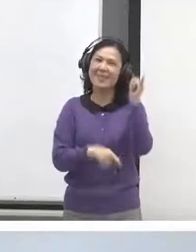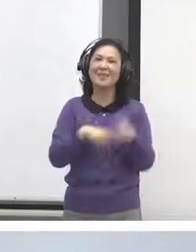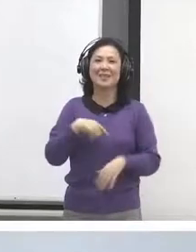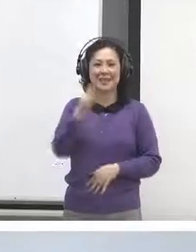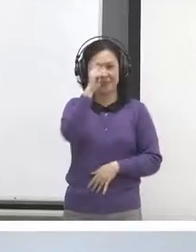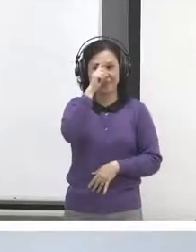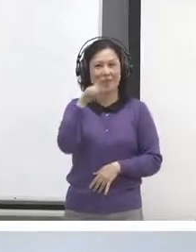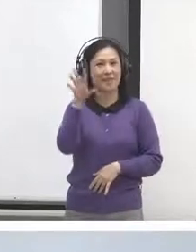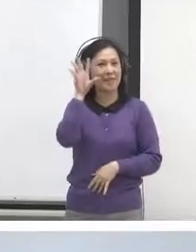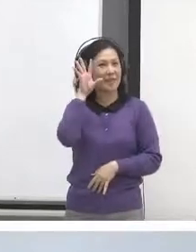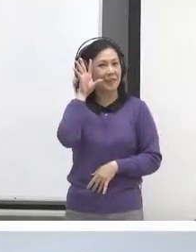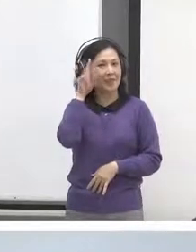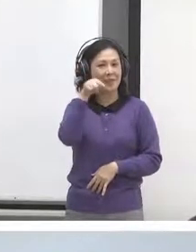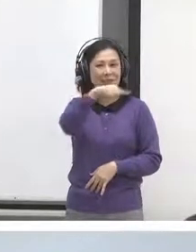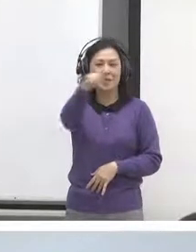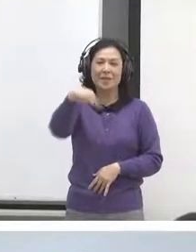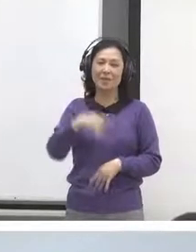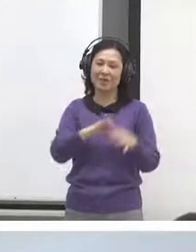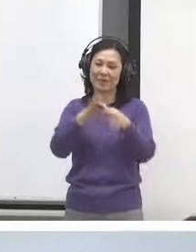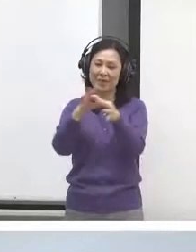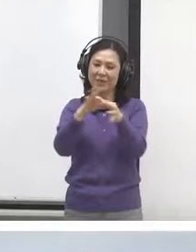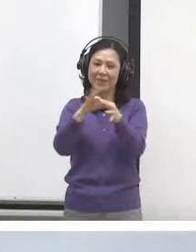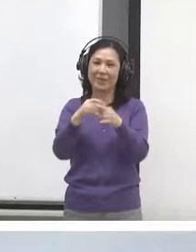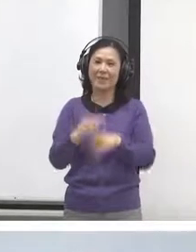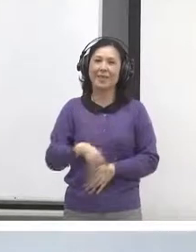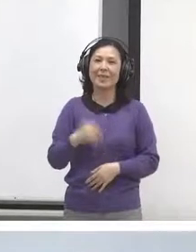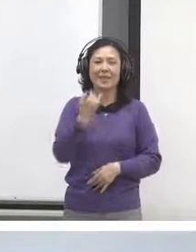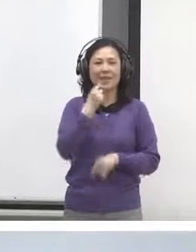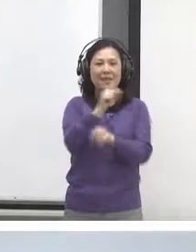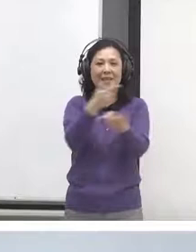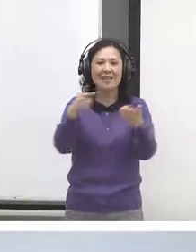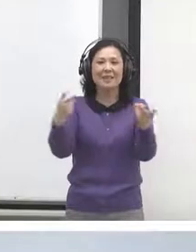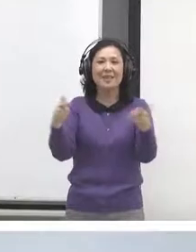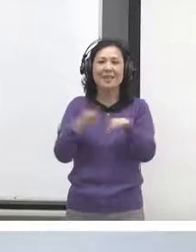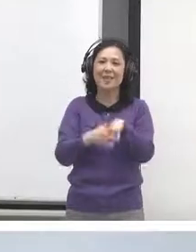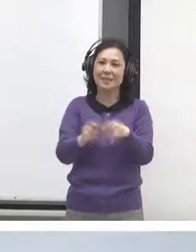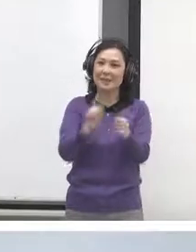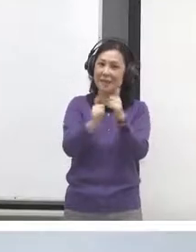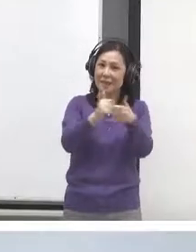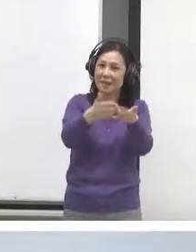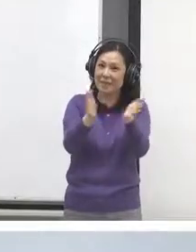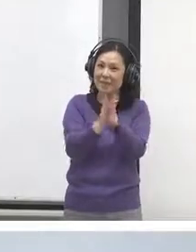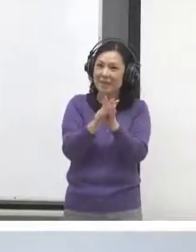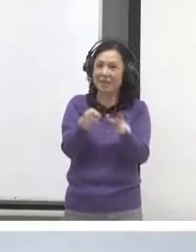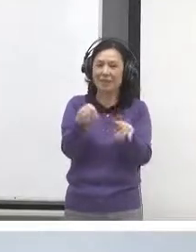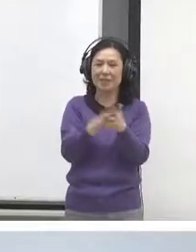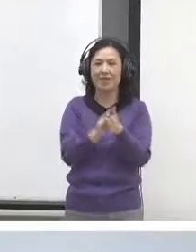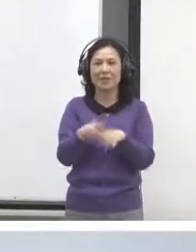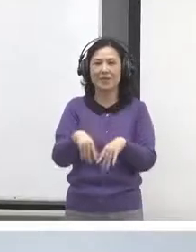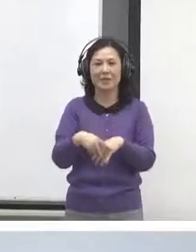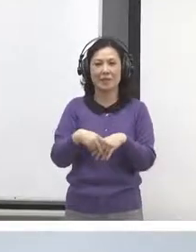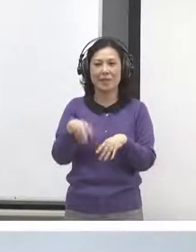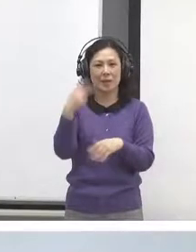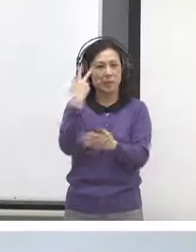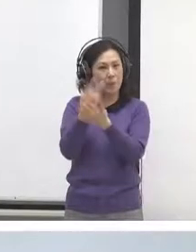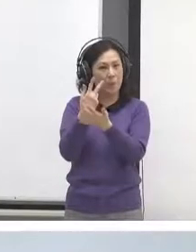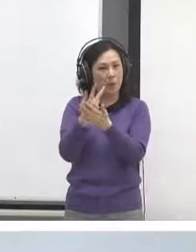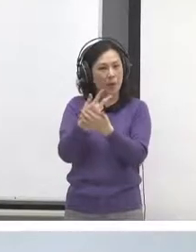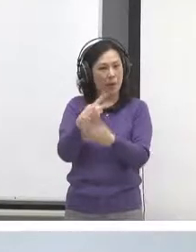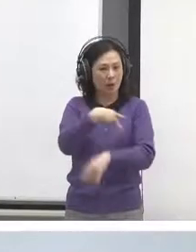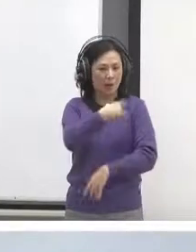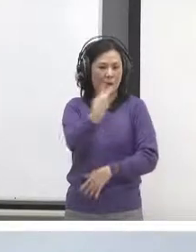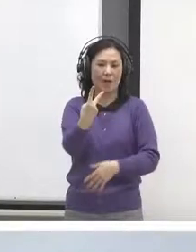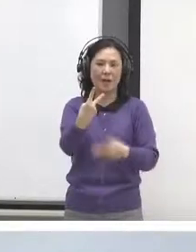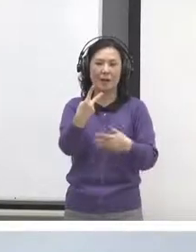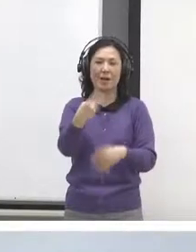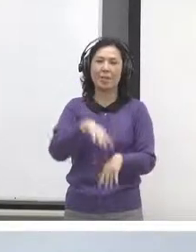find us on Meetup, on Twitter. You can join our Slack. And you can come by a Hack Night any Tuesday from 7 to 9. We're really